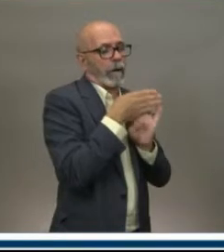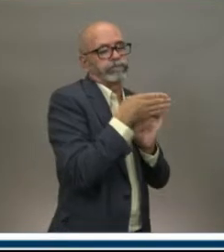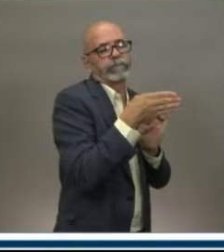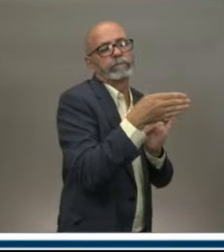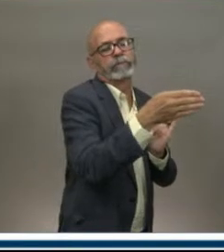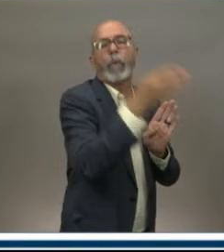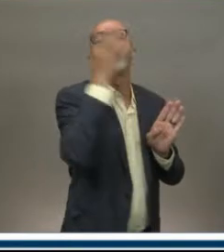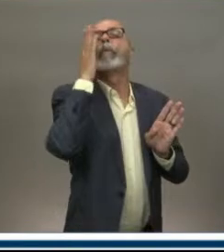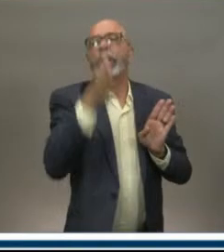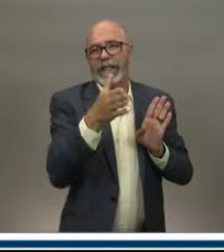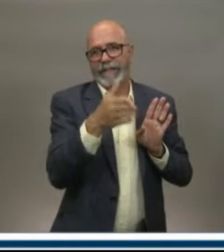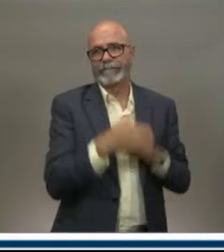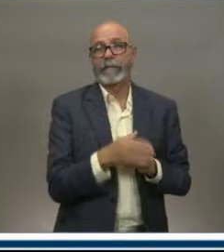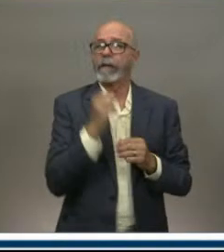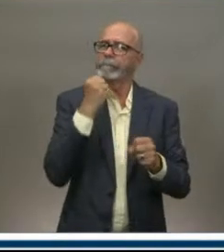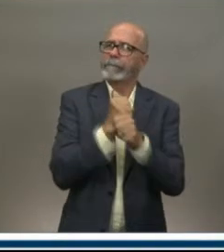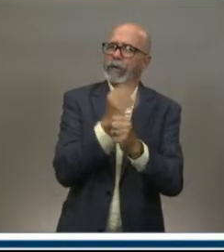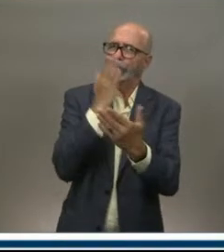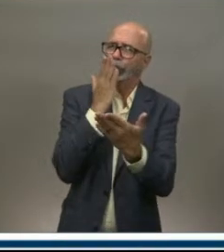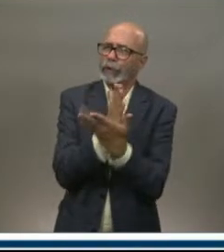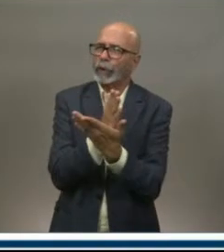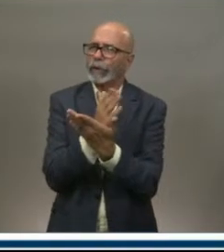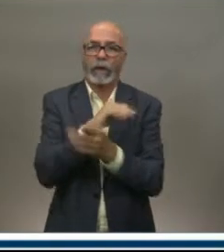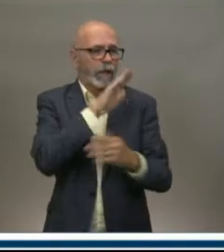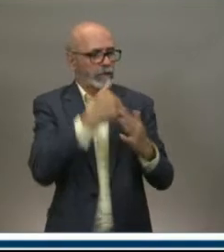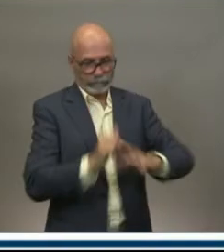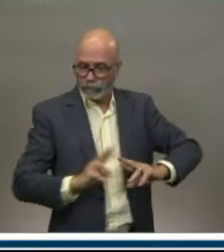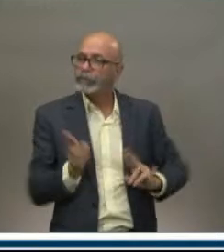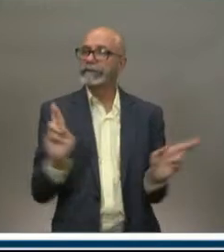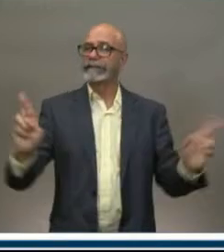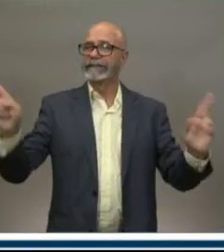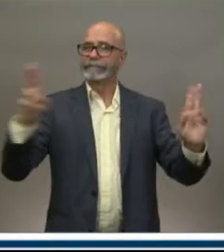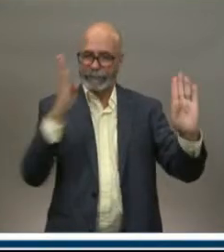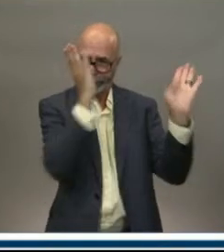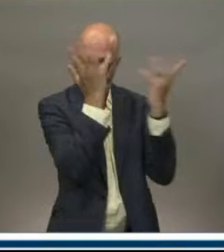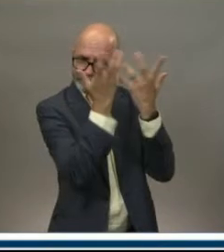long-term care facilities are better prepared for a second wave of COVID-19.